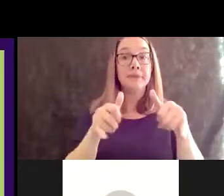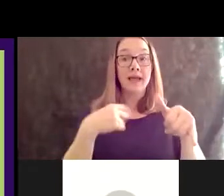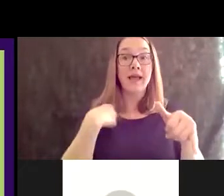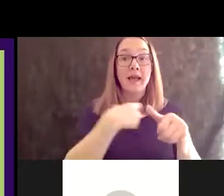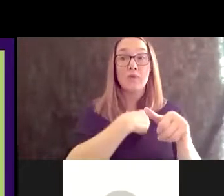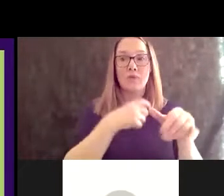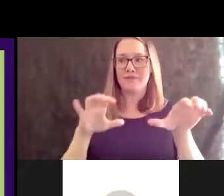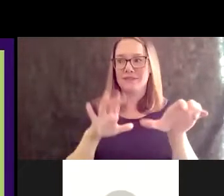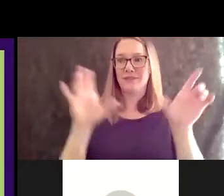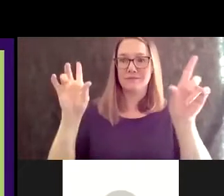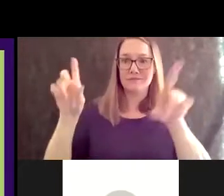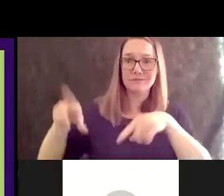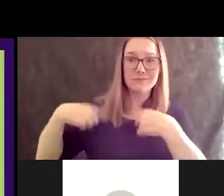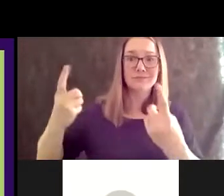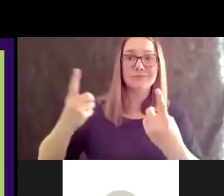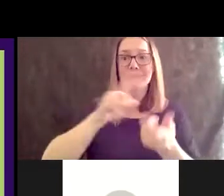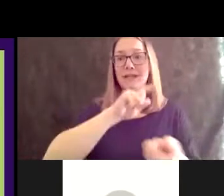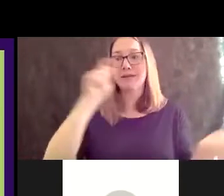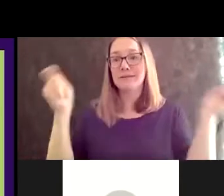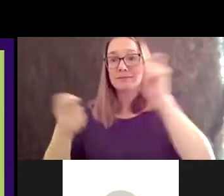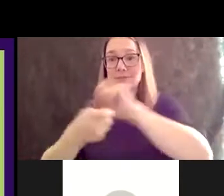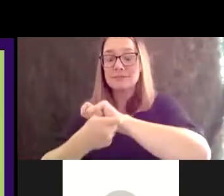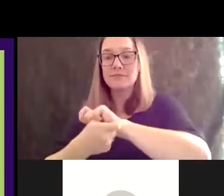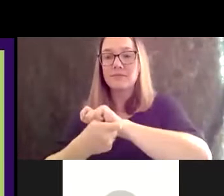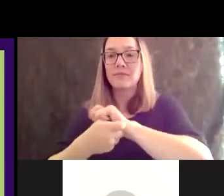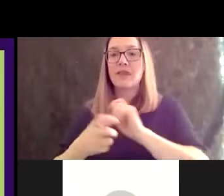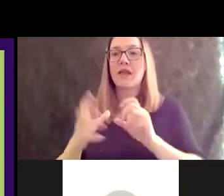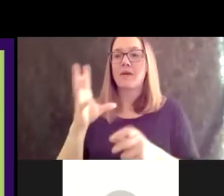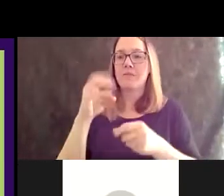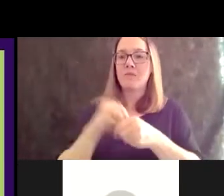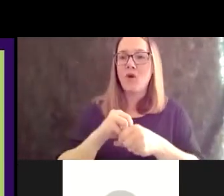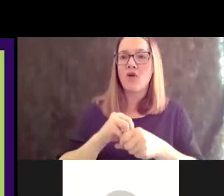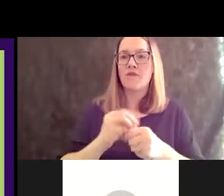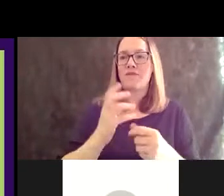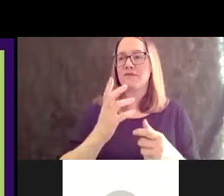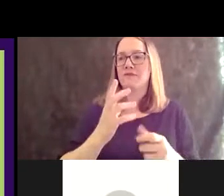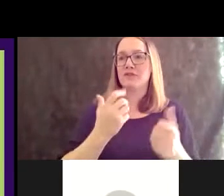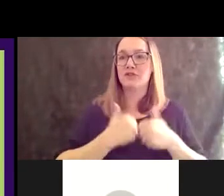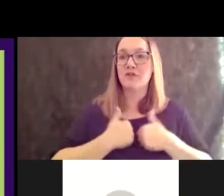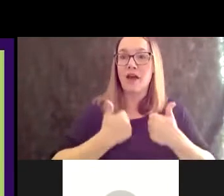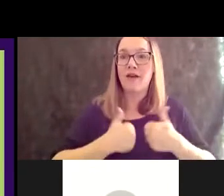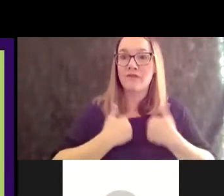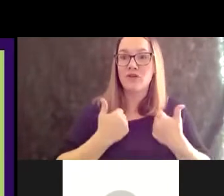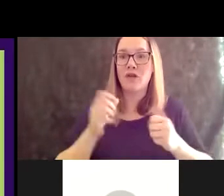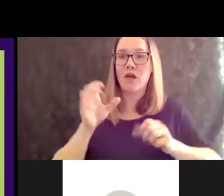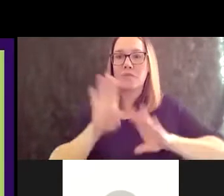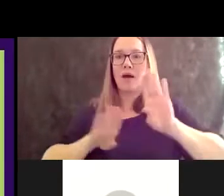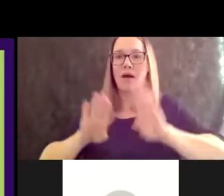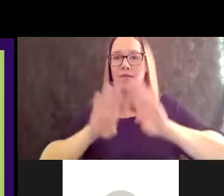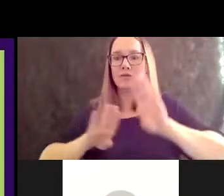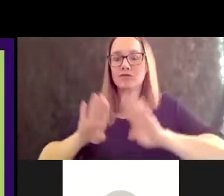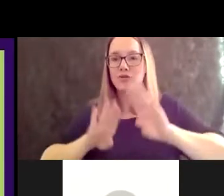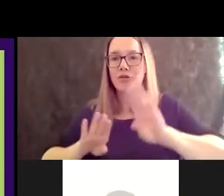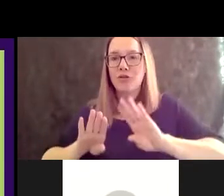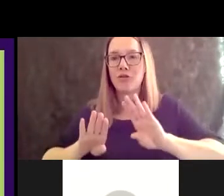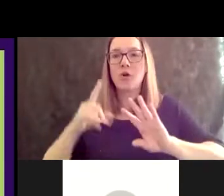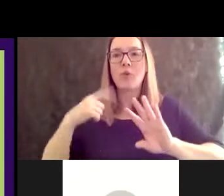in that it's essential to our survival and part of our biological drive. This is how we learn what is safe, what is not